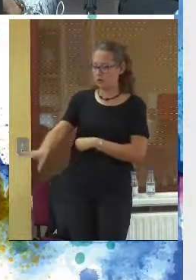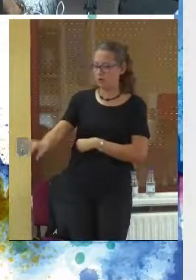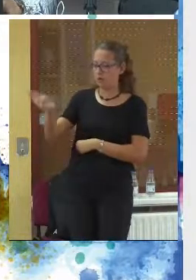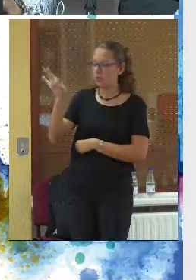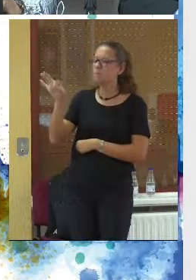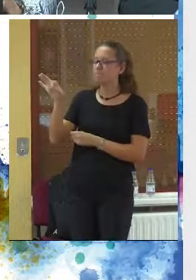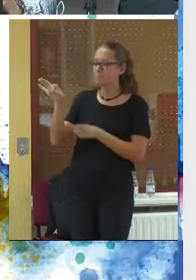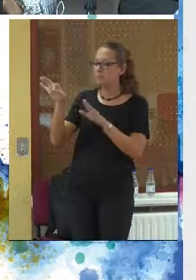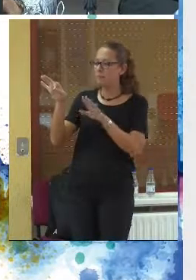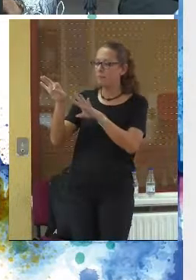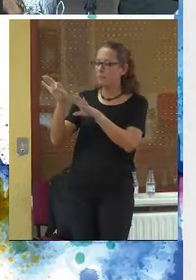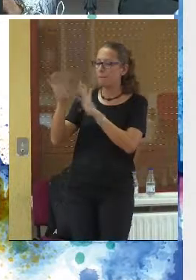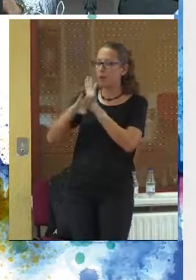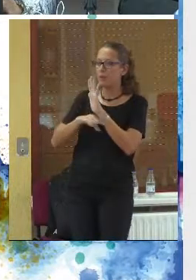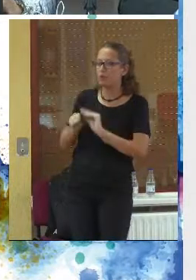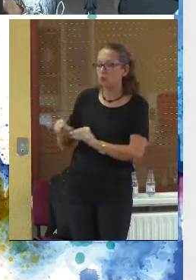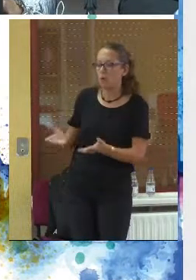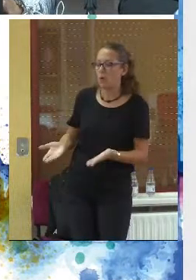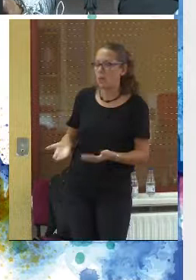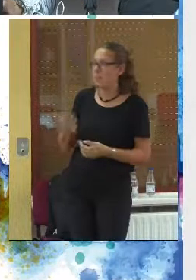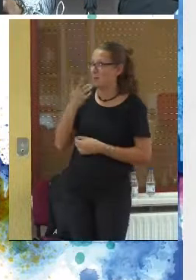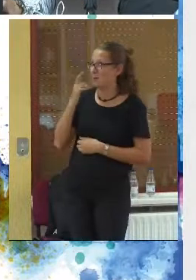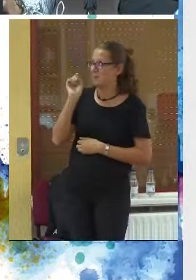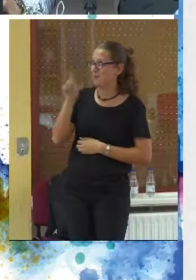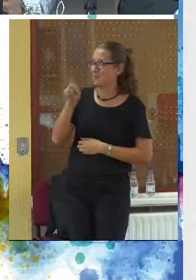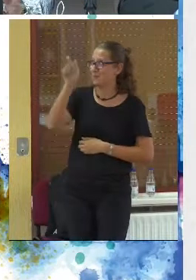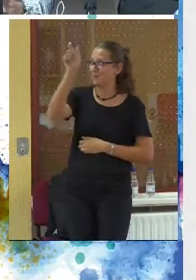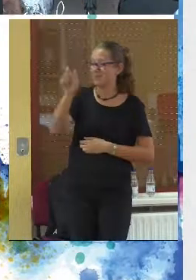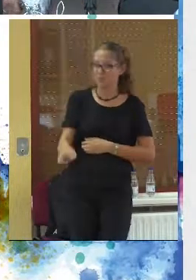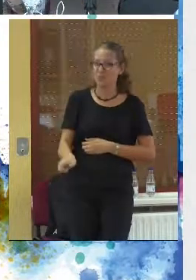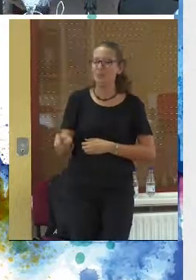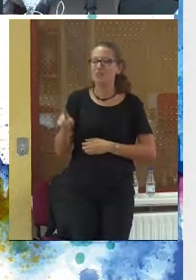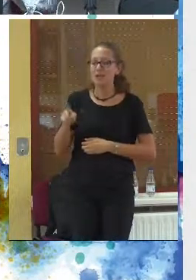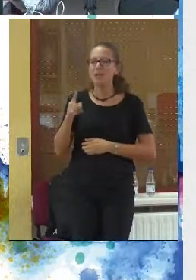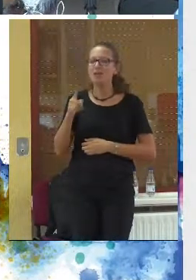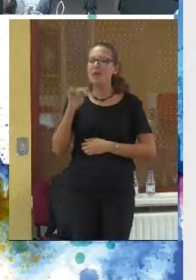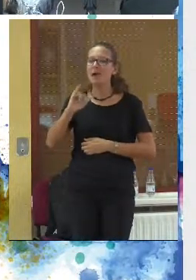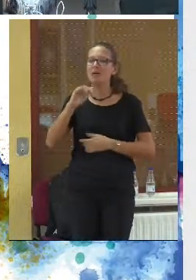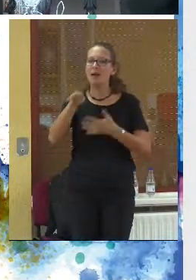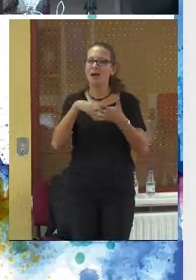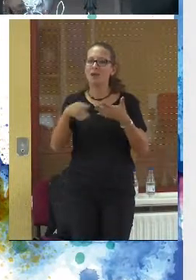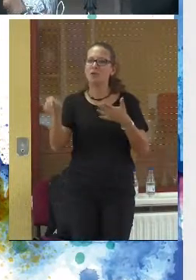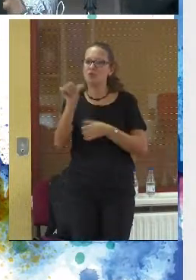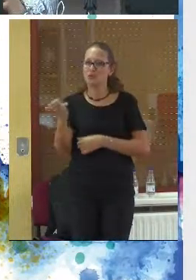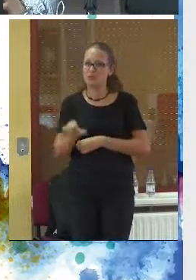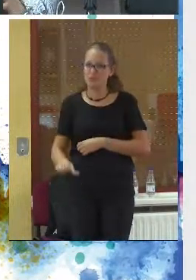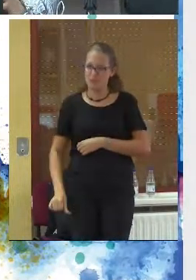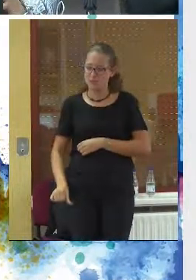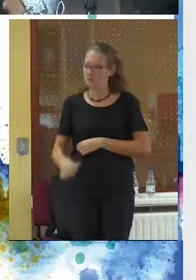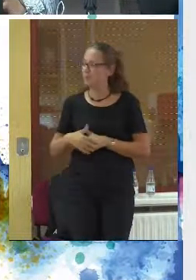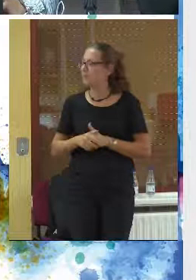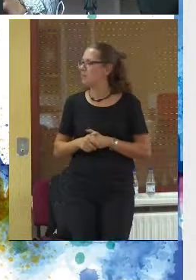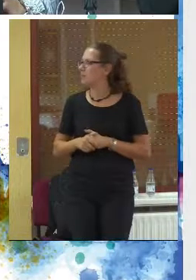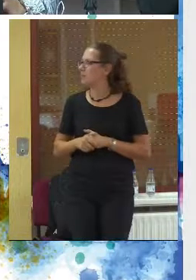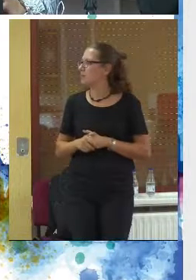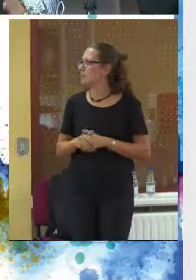tasks to be performed by any given employee. So you can click on any given employee, and you can